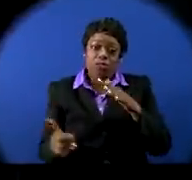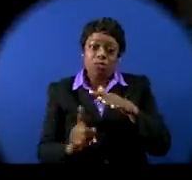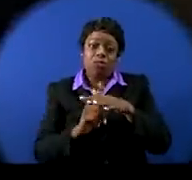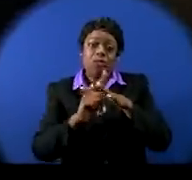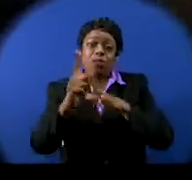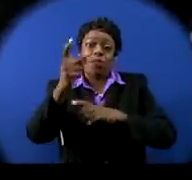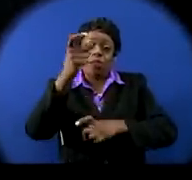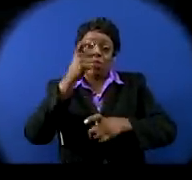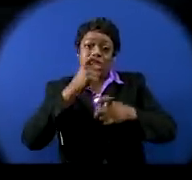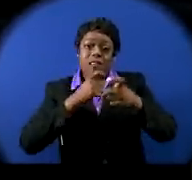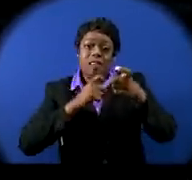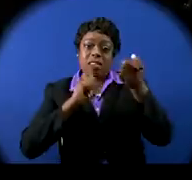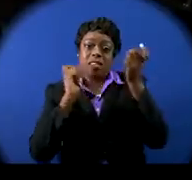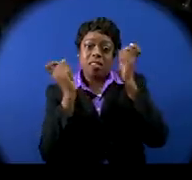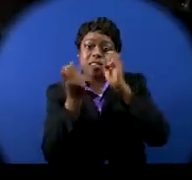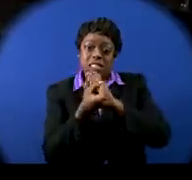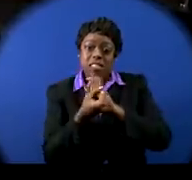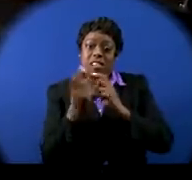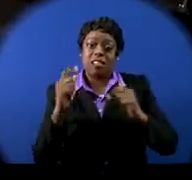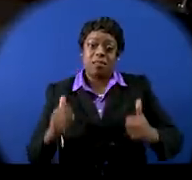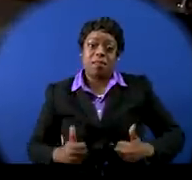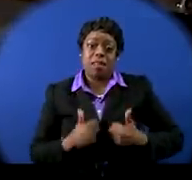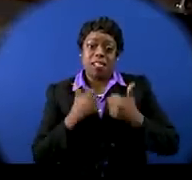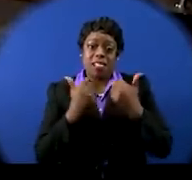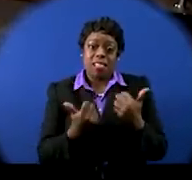to you thought I was